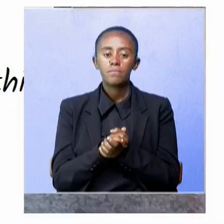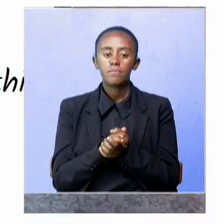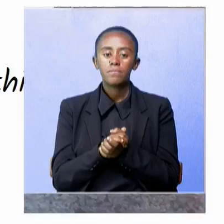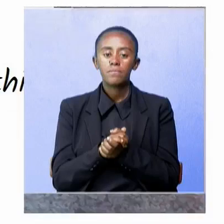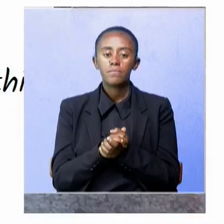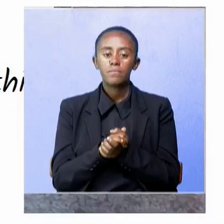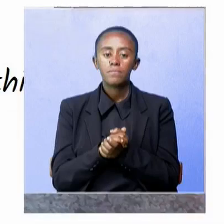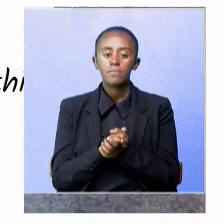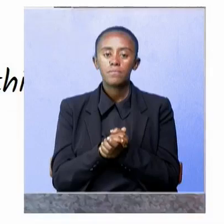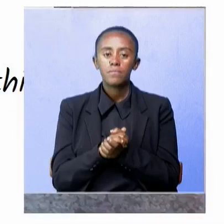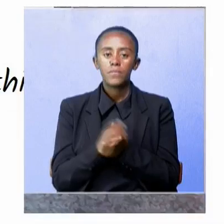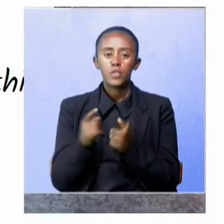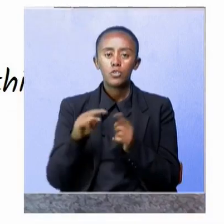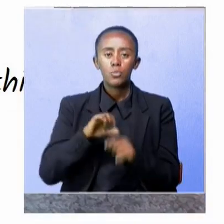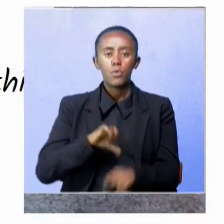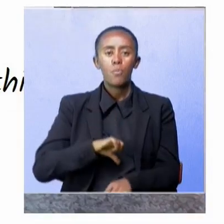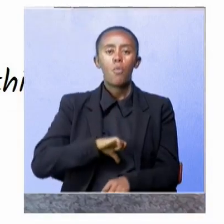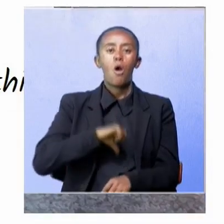to be proud